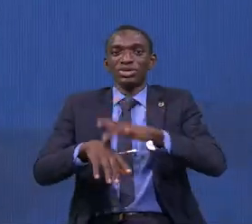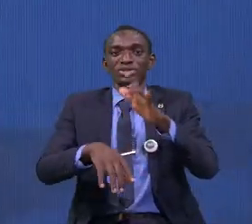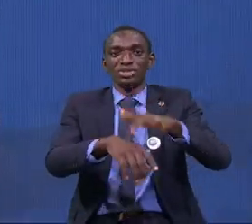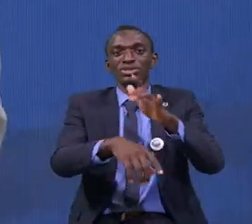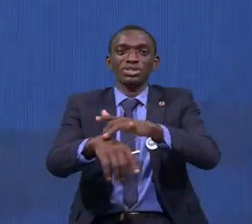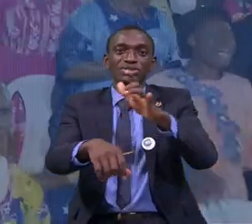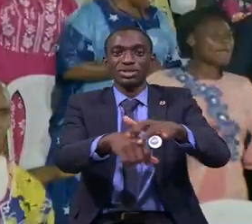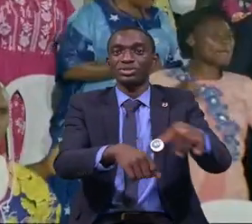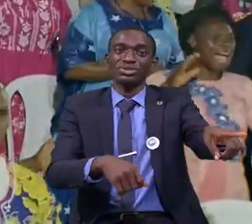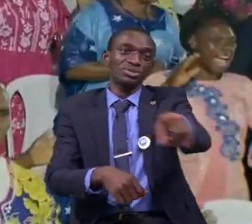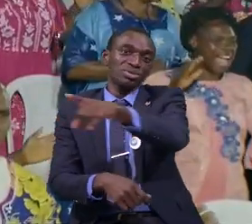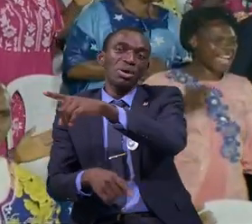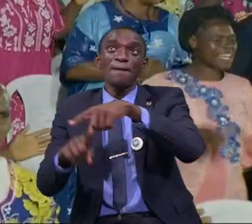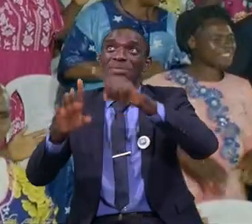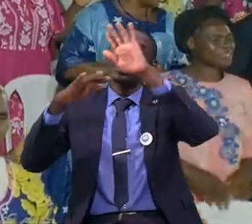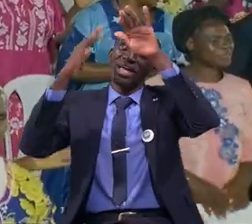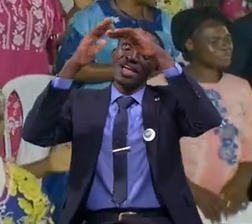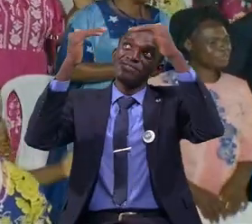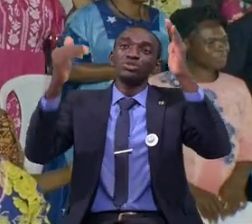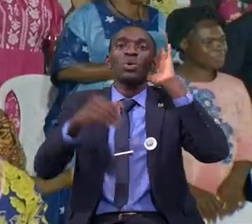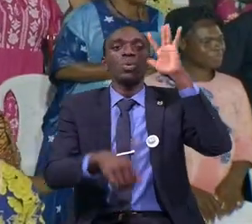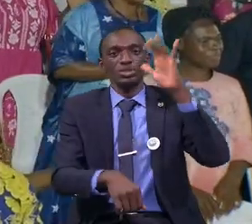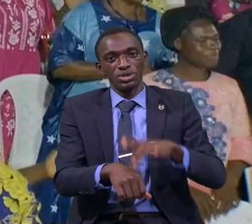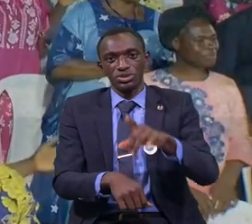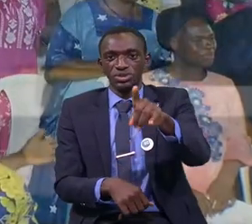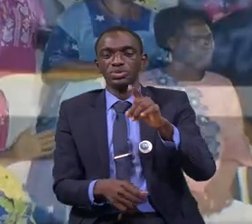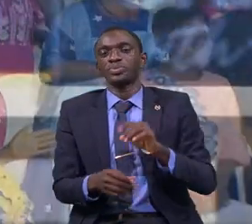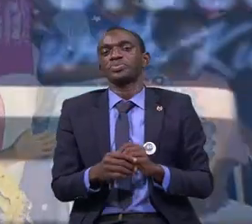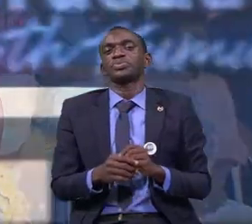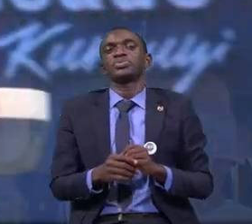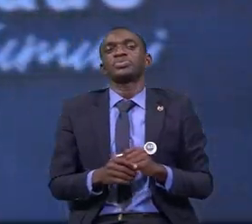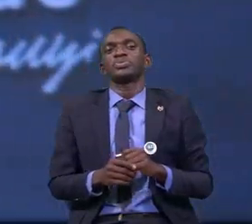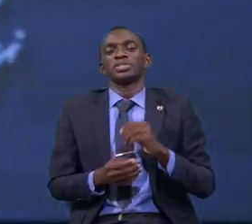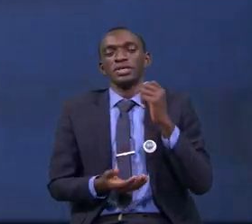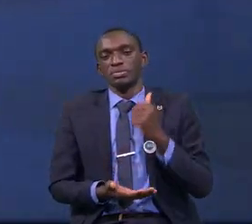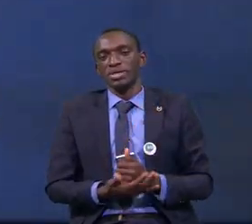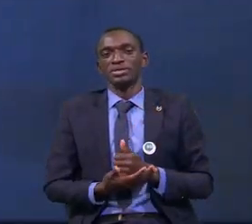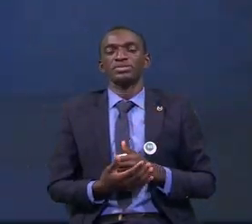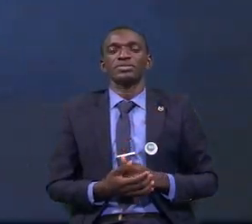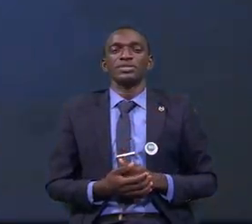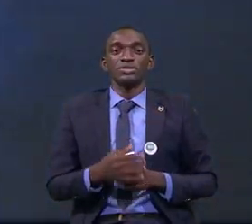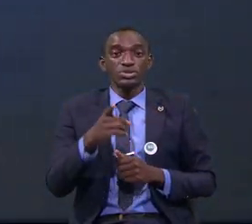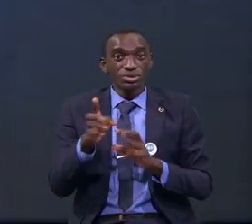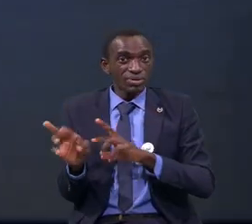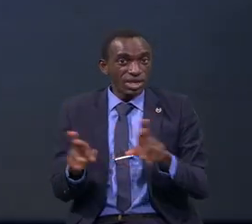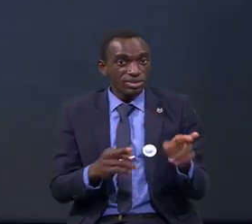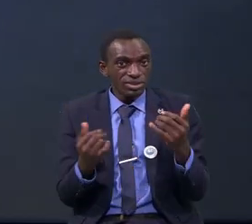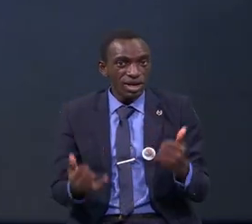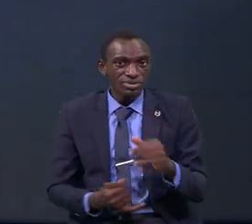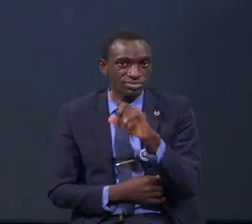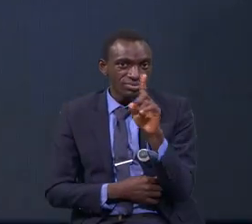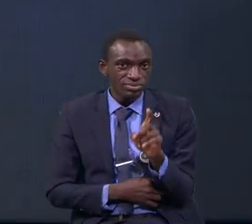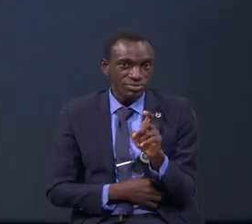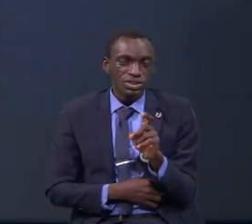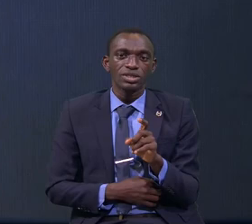going to touch you. You are ready now. I